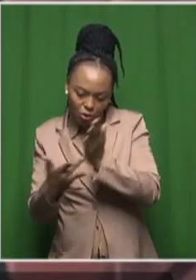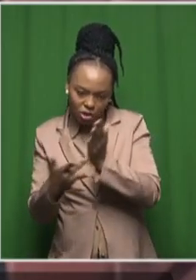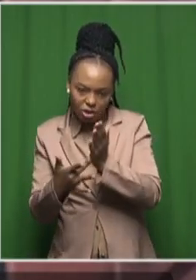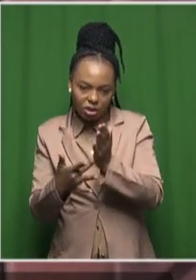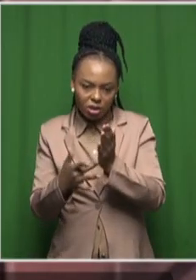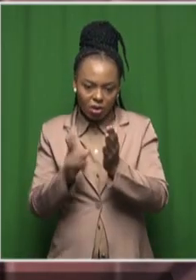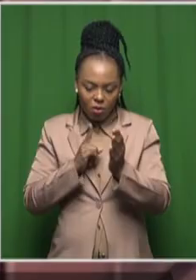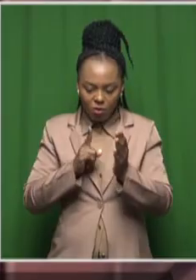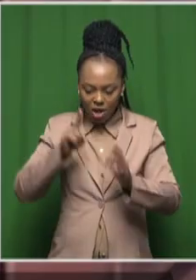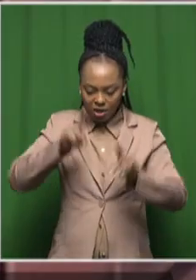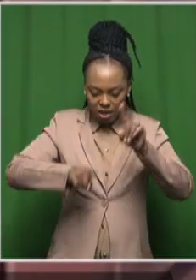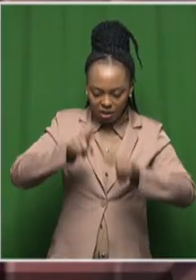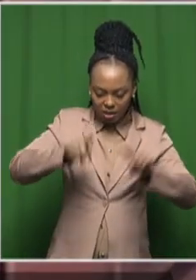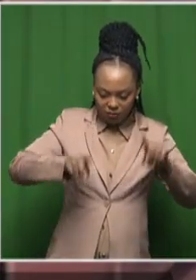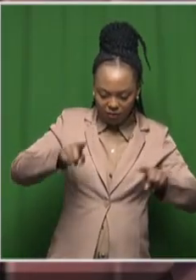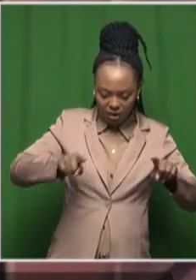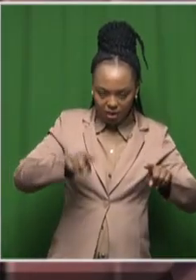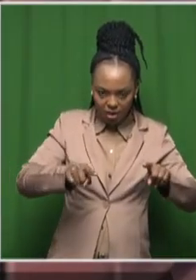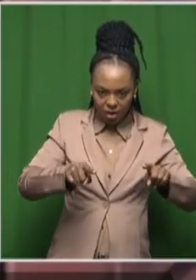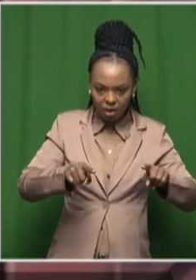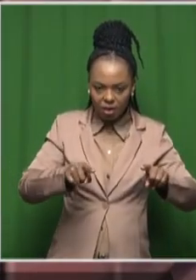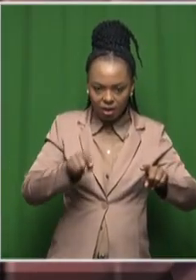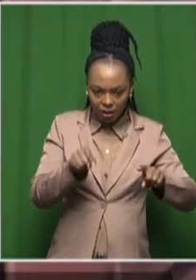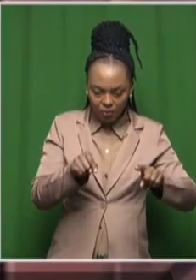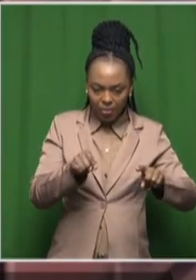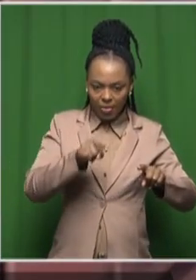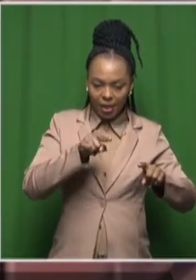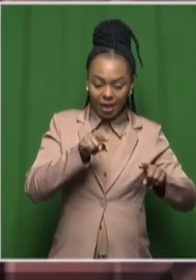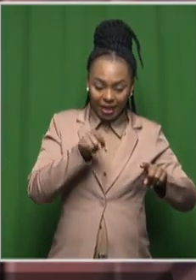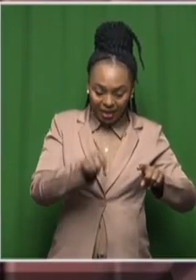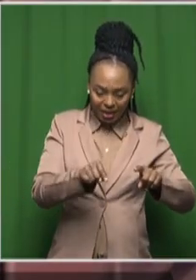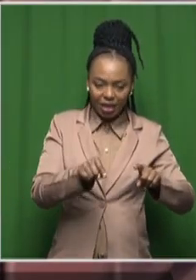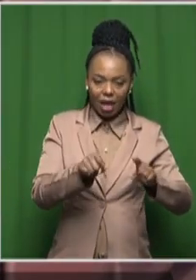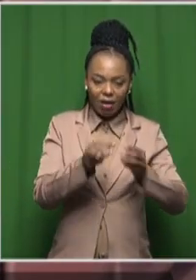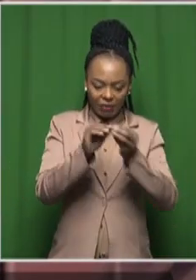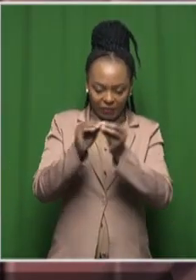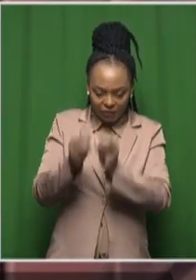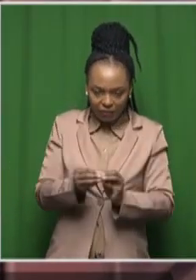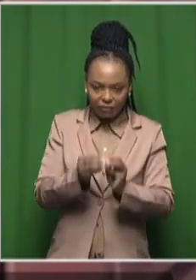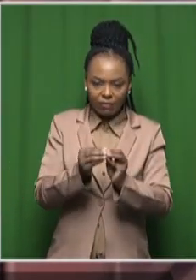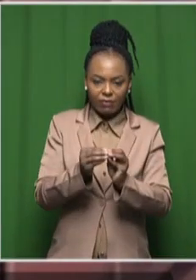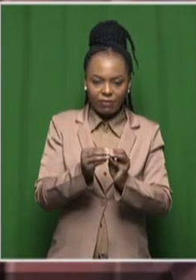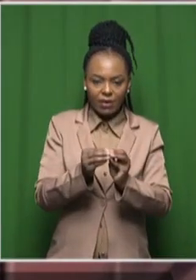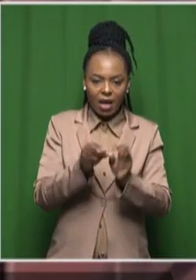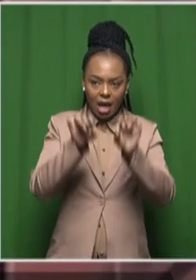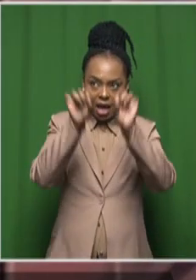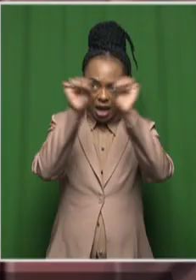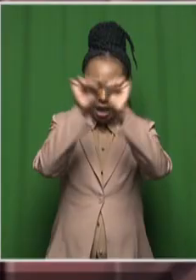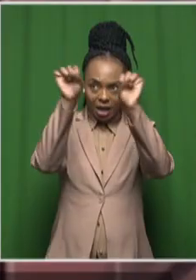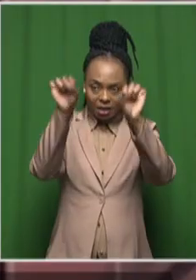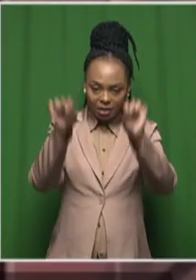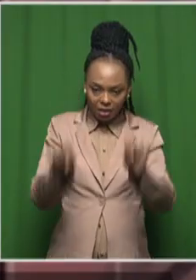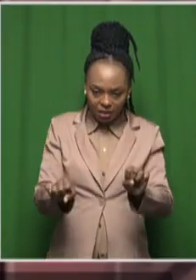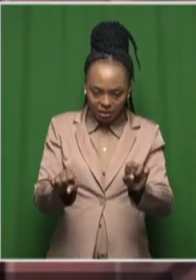at. And we are currently developing these incredible systems for